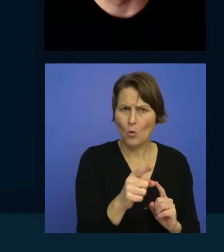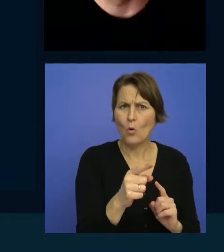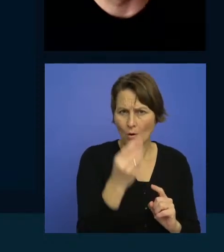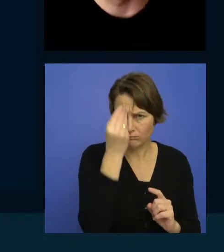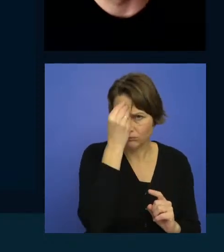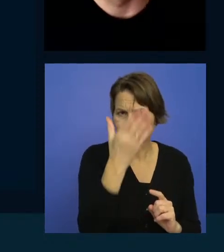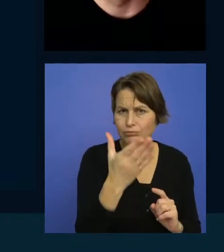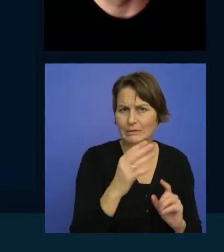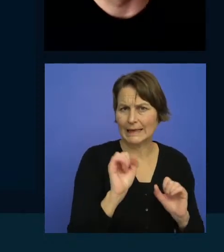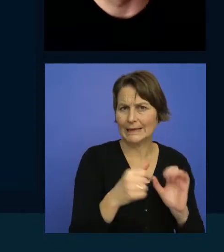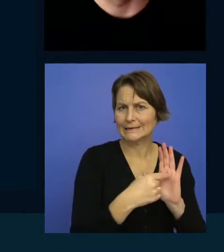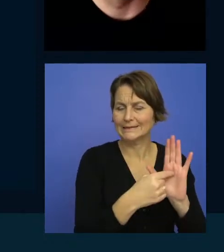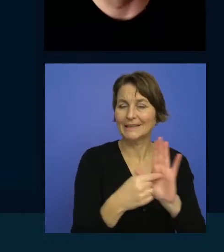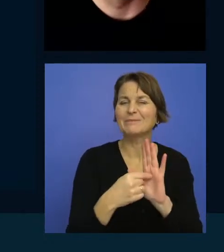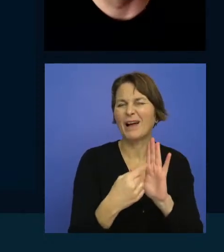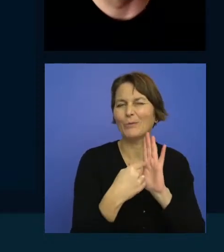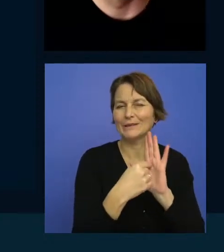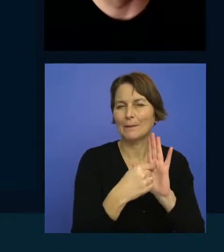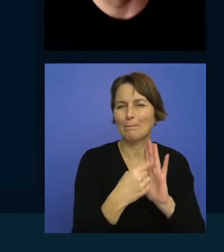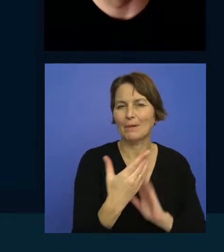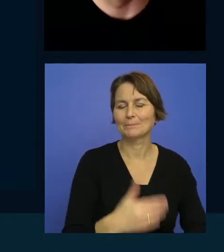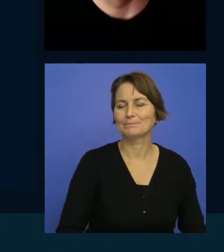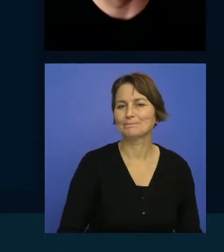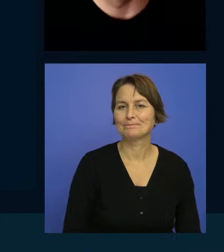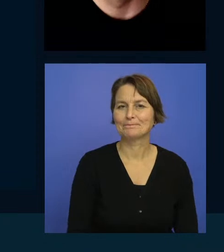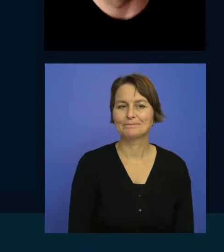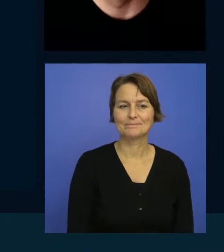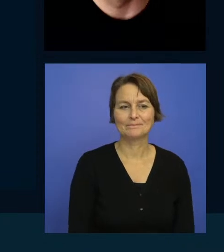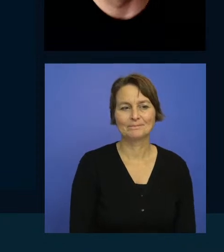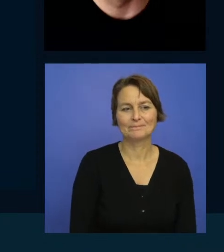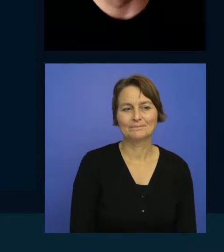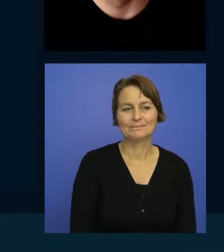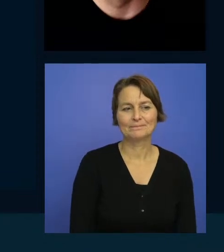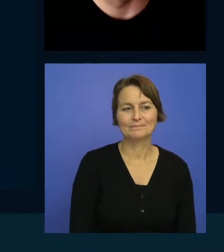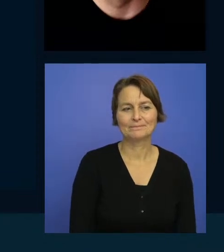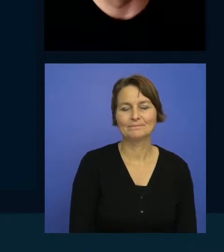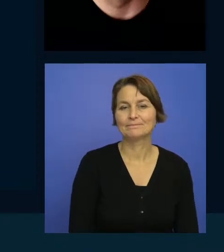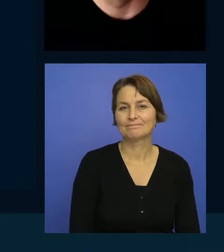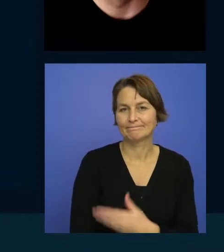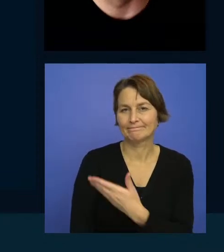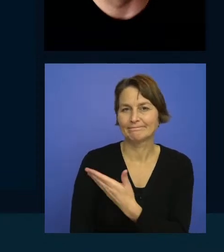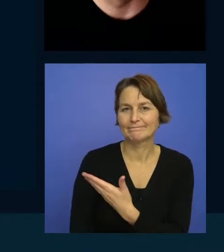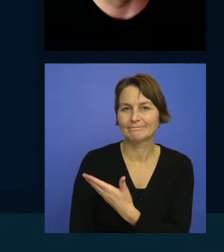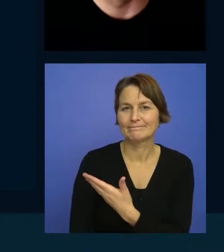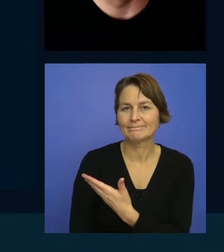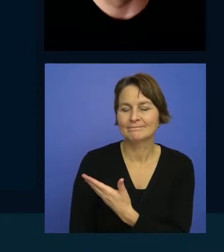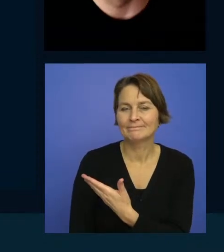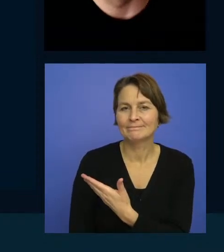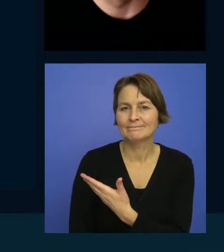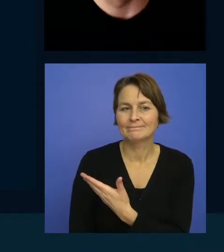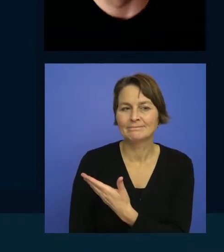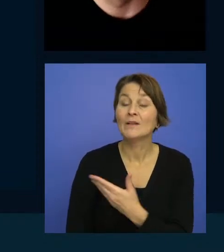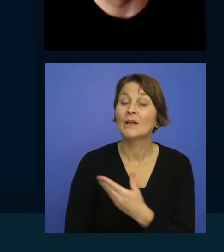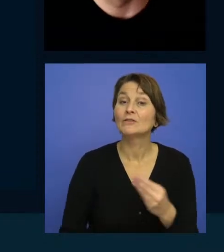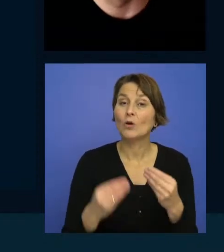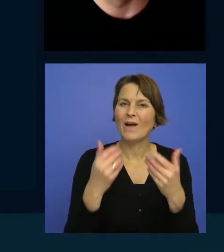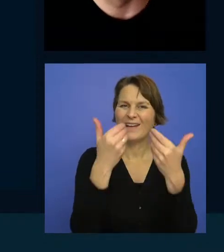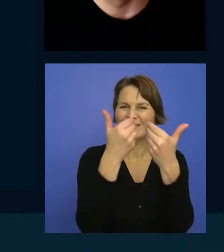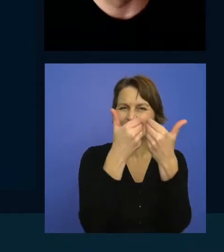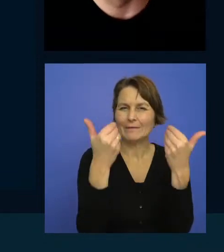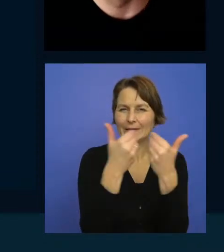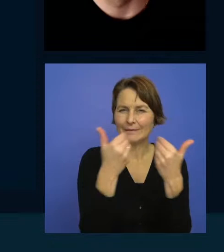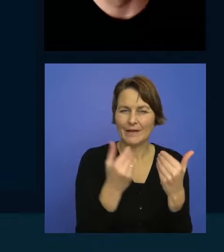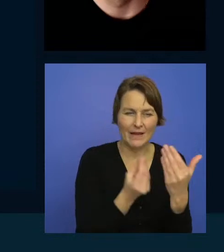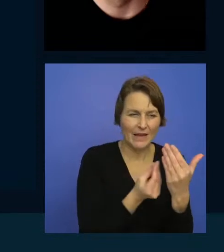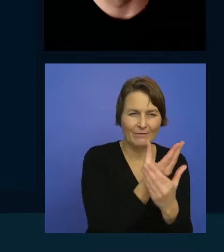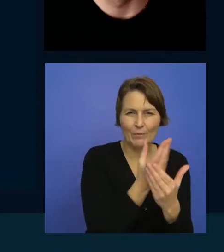example to see what I mean. So here I'm going to demonstrate how we can use aggregate information to